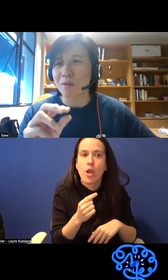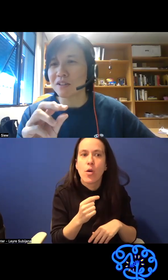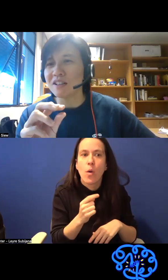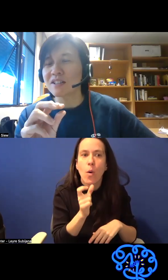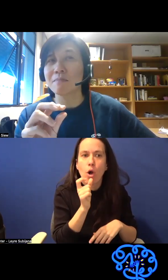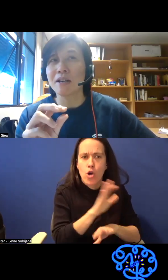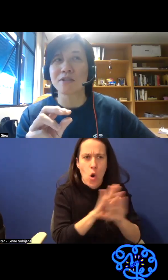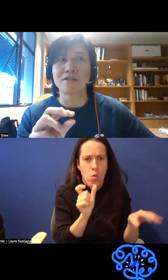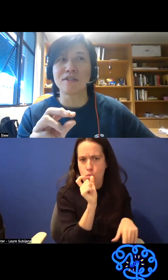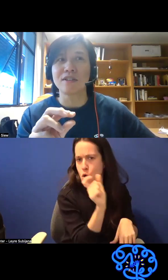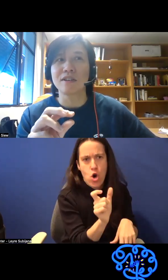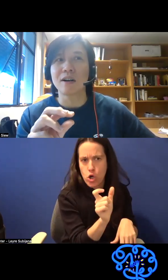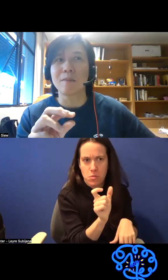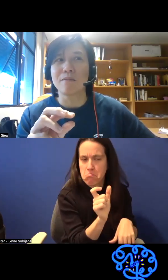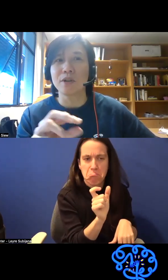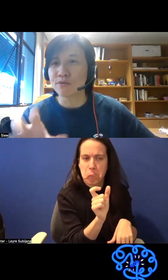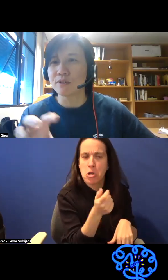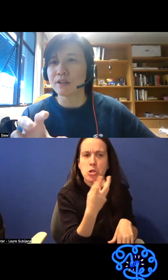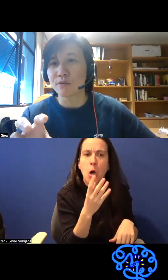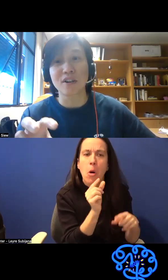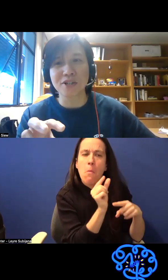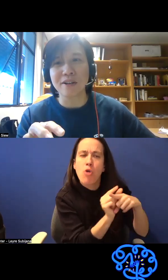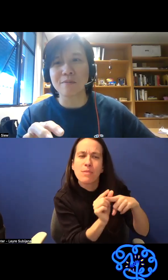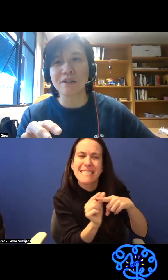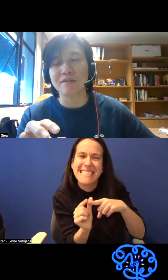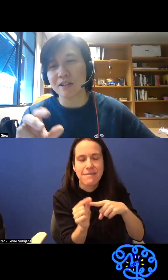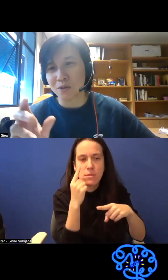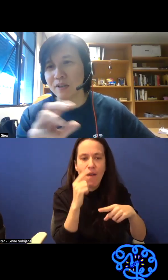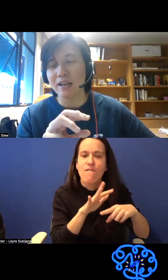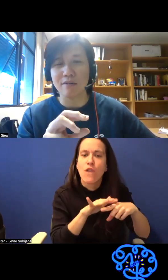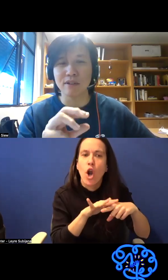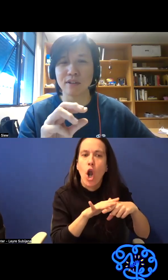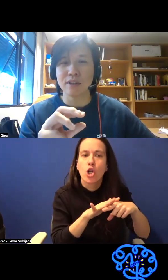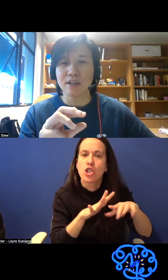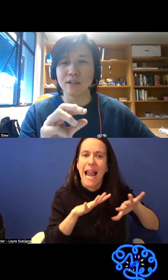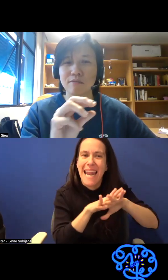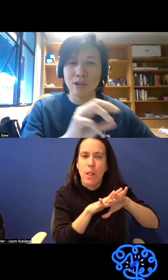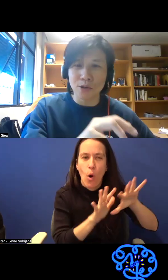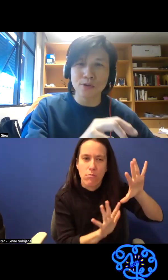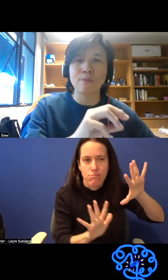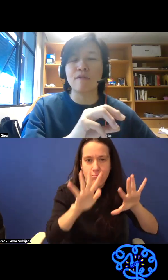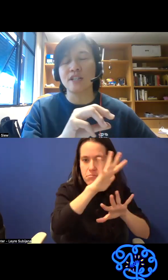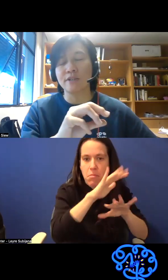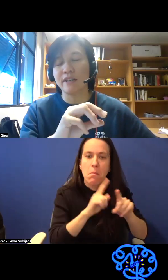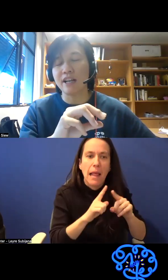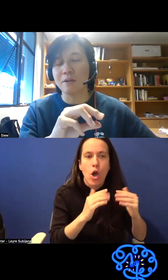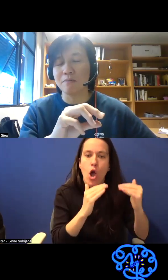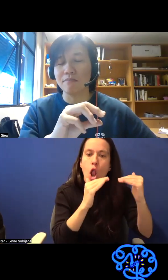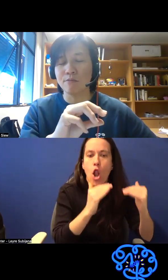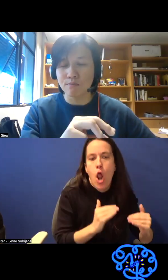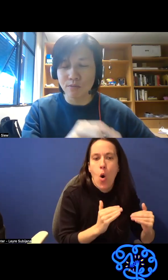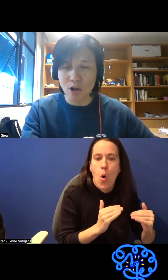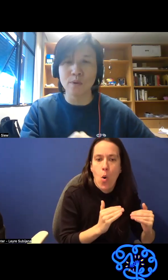certain properties based on the phonological network, and so we can have a low preferential